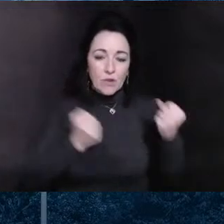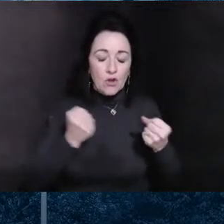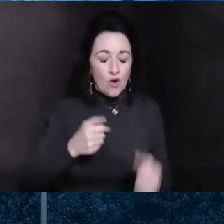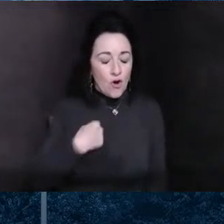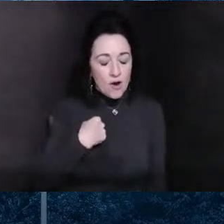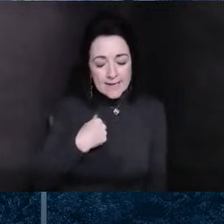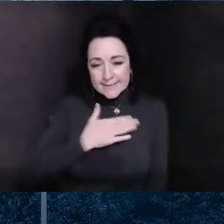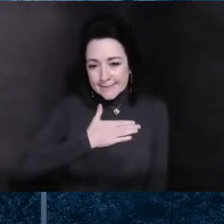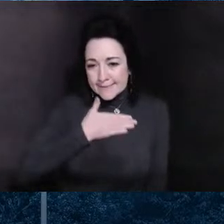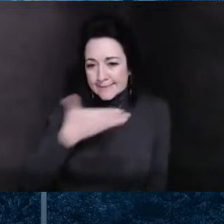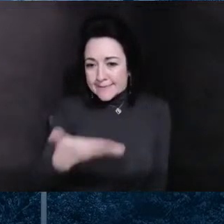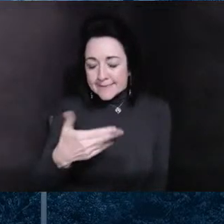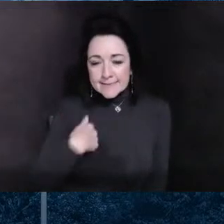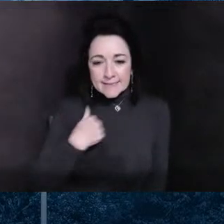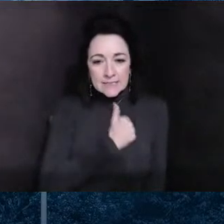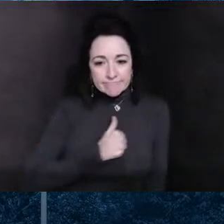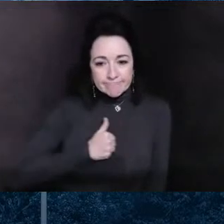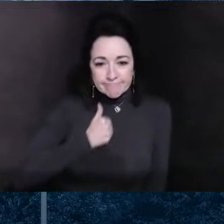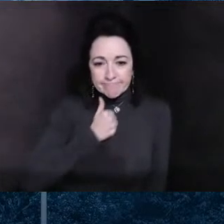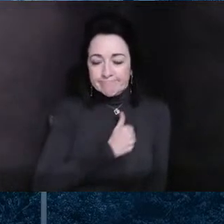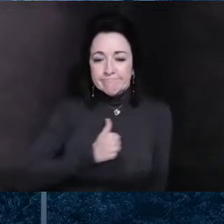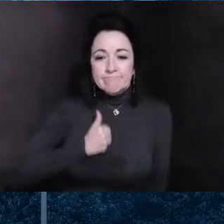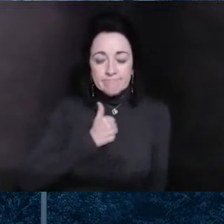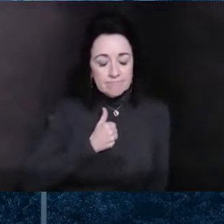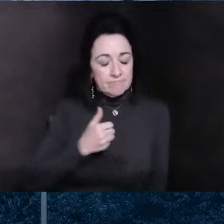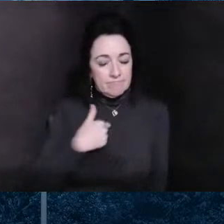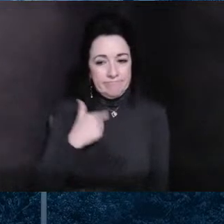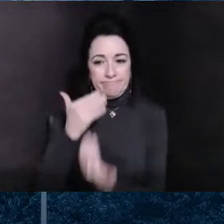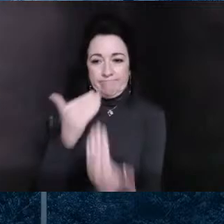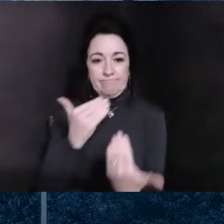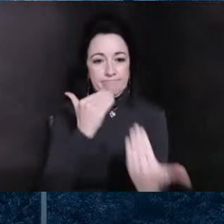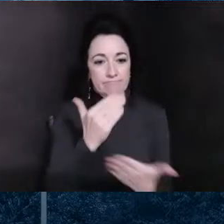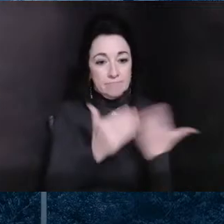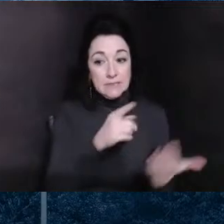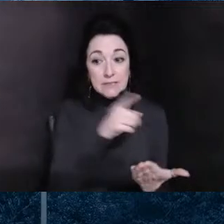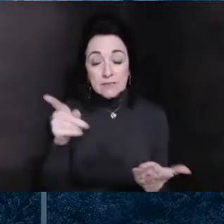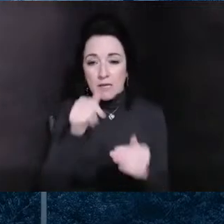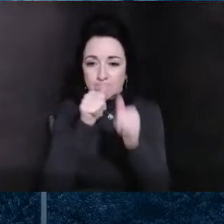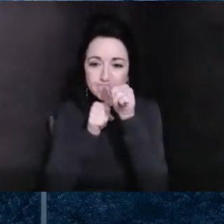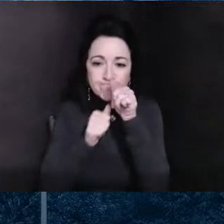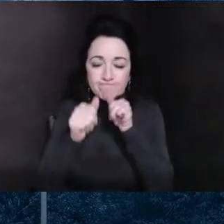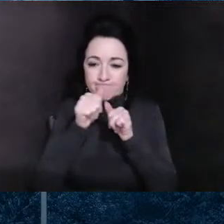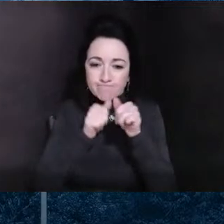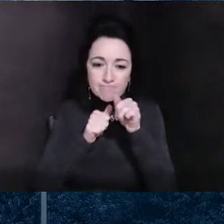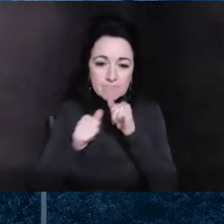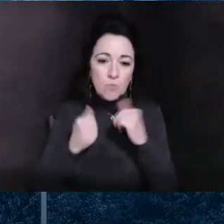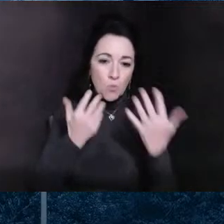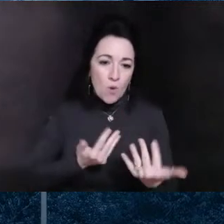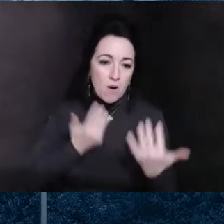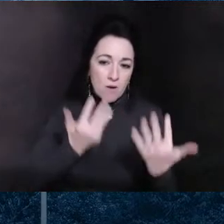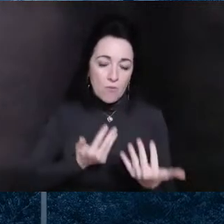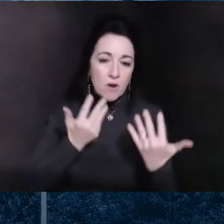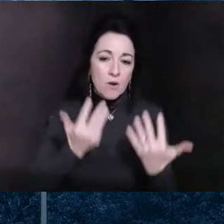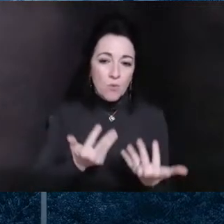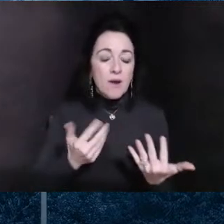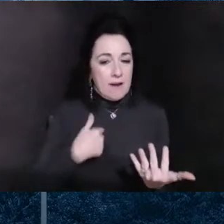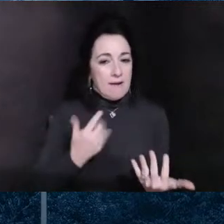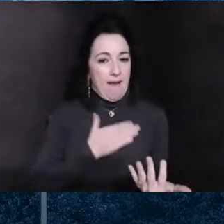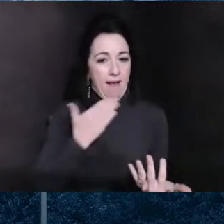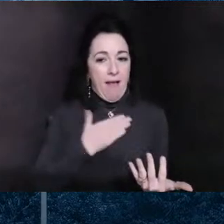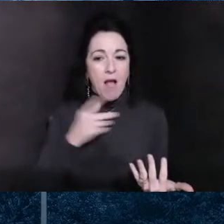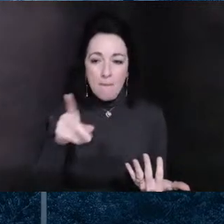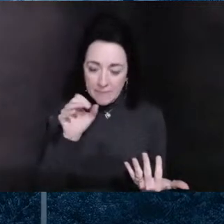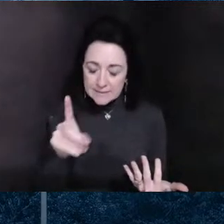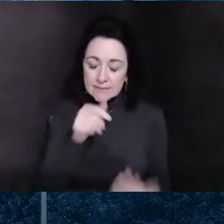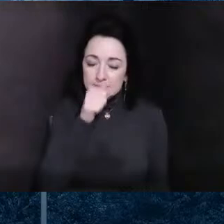inconvenience. Those of you who were able to stick it out and get through and get vaccinated, we're glad that you were able to stick it out and